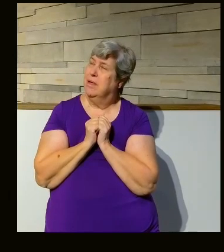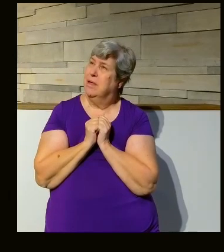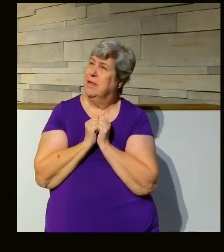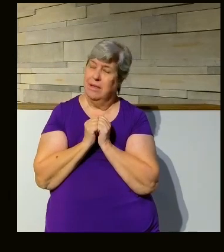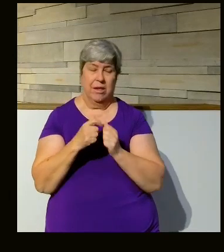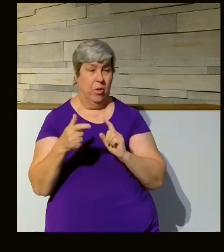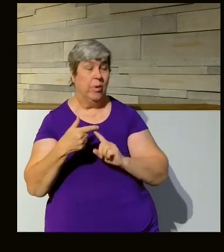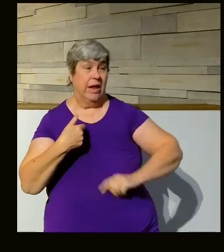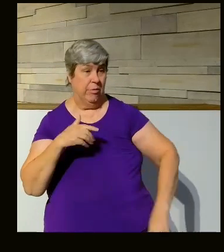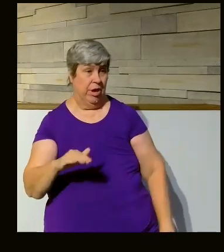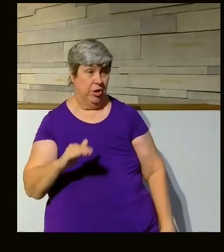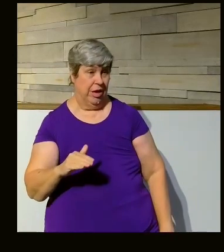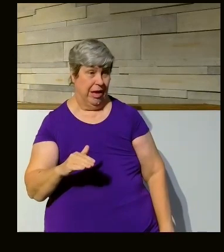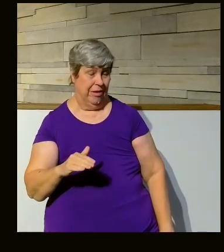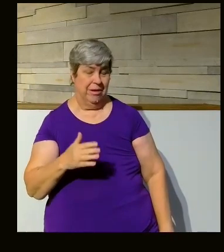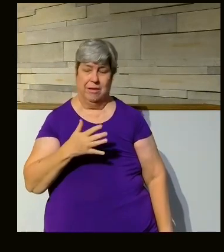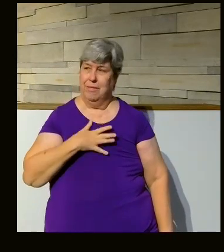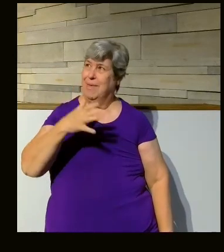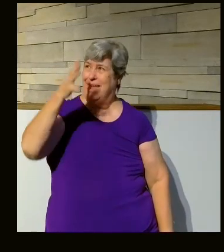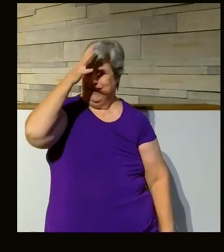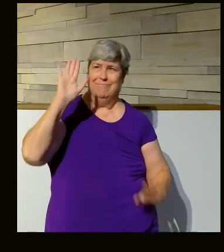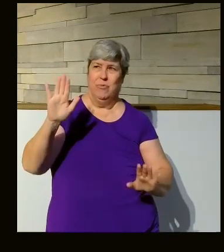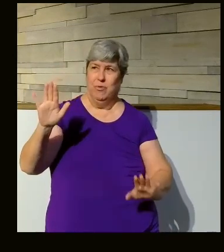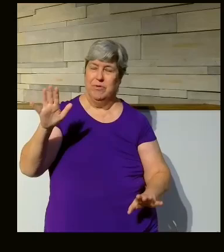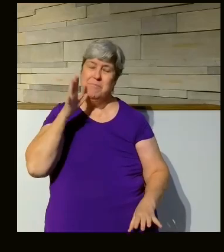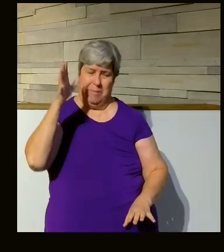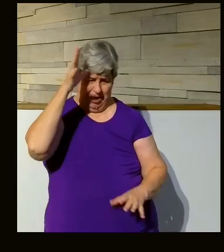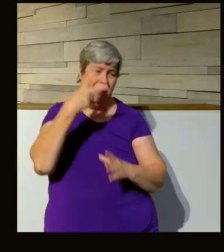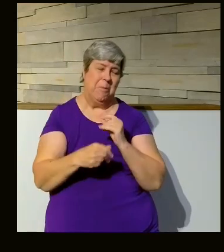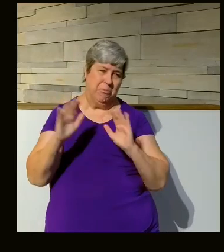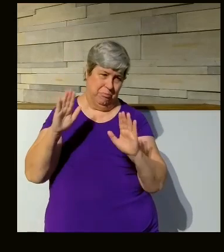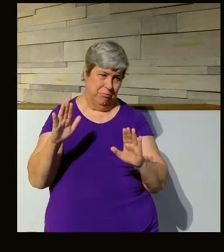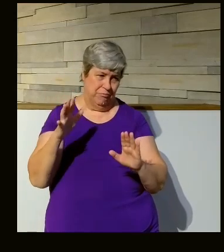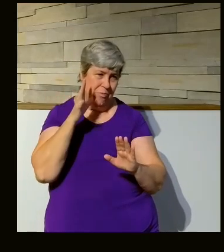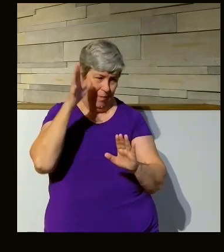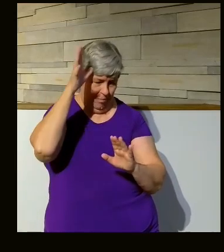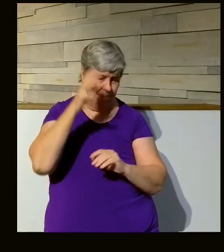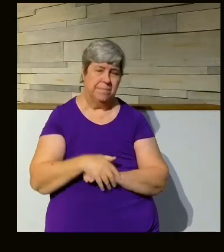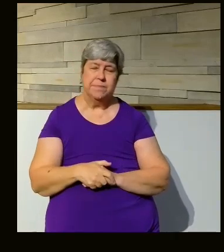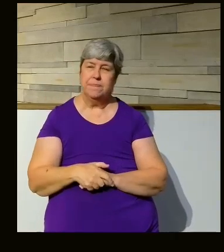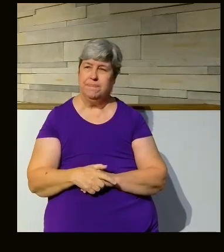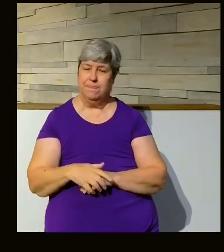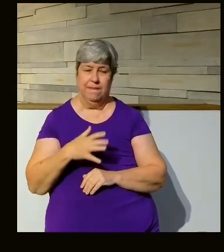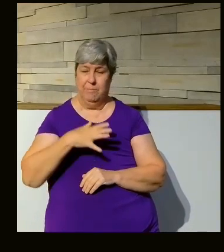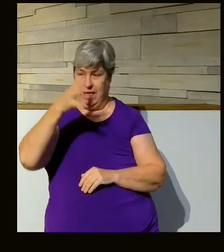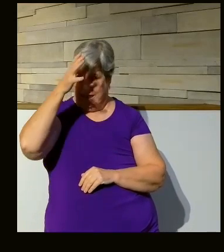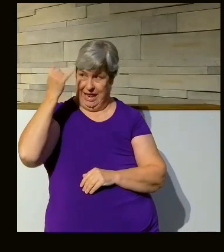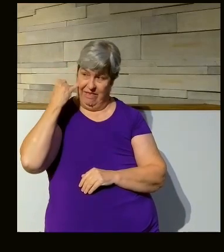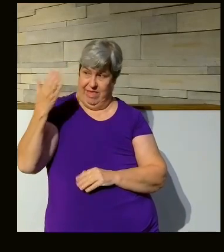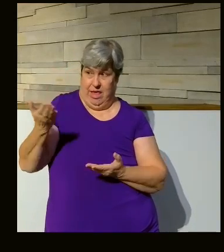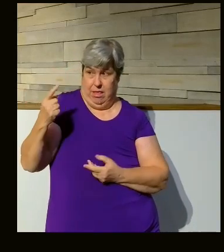As a child, my dad, I had a great dad, mom and dad, they're great parents. And you know, when my dad was